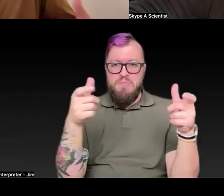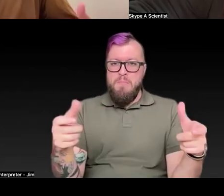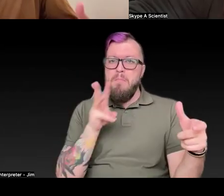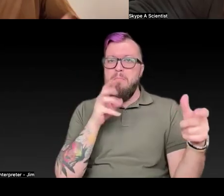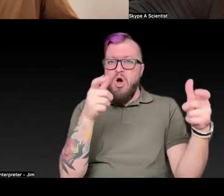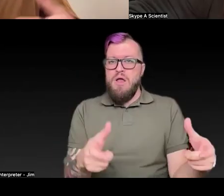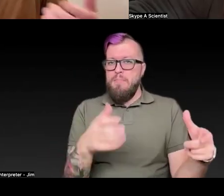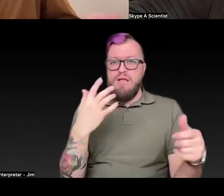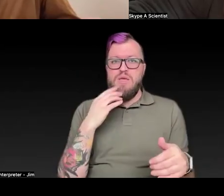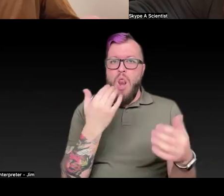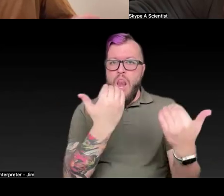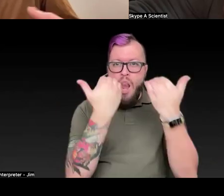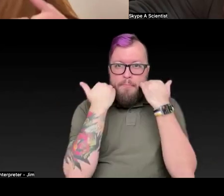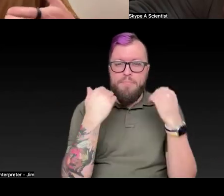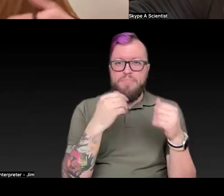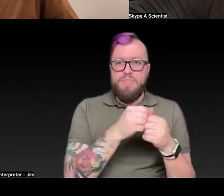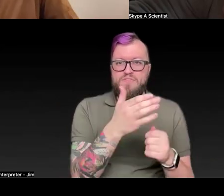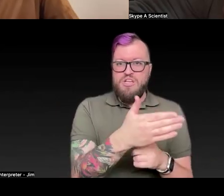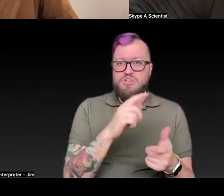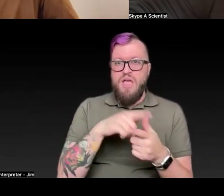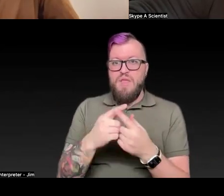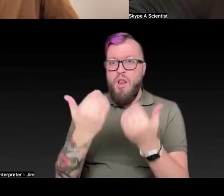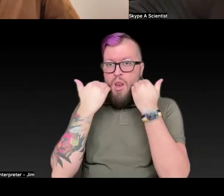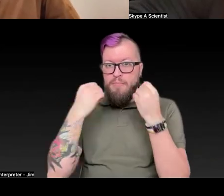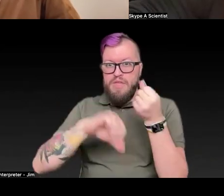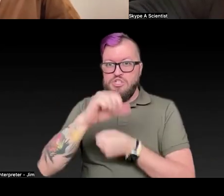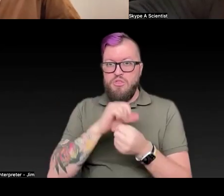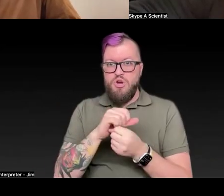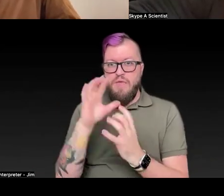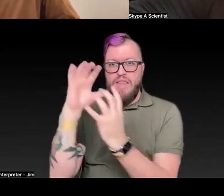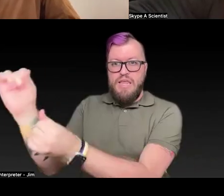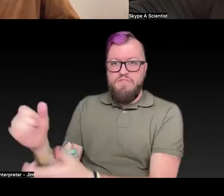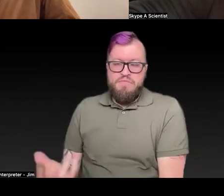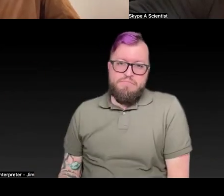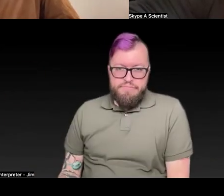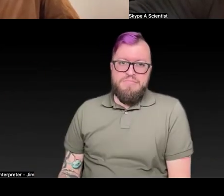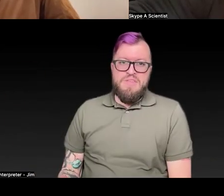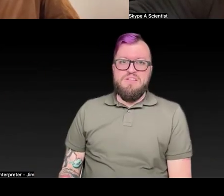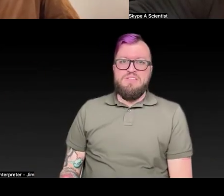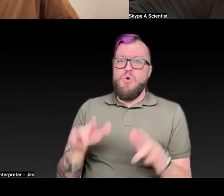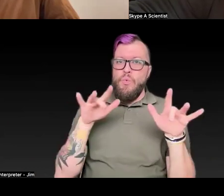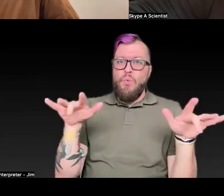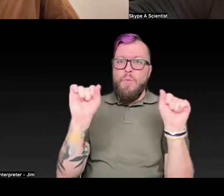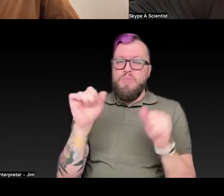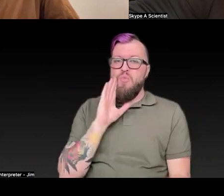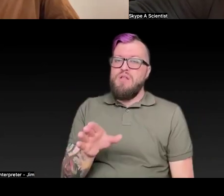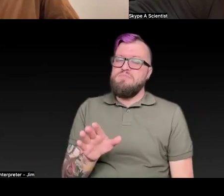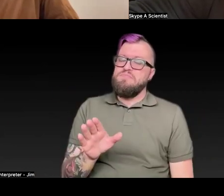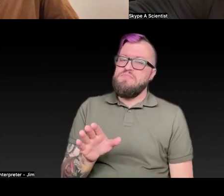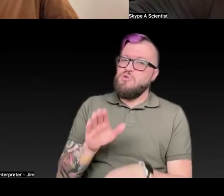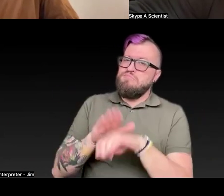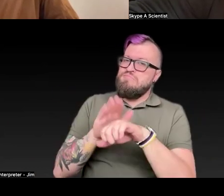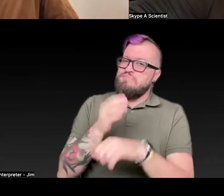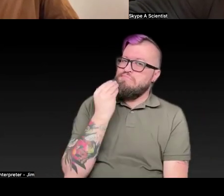all the other fish and then they'll eat each other and then they'll leave. Just not, So will not be they'll governed. yeah they'll eat anything. They'll eat